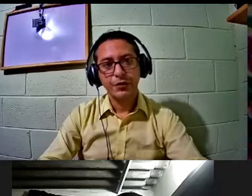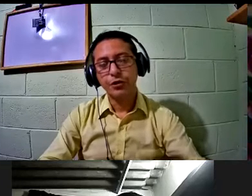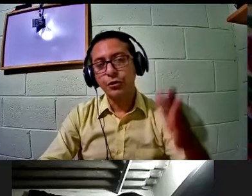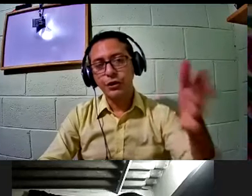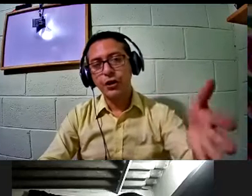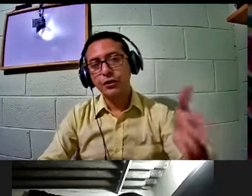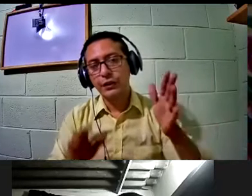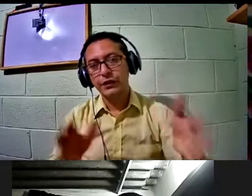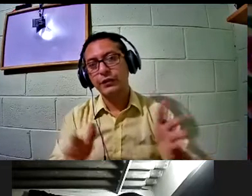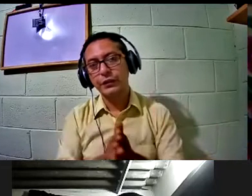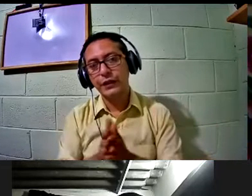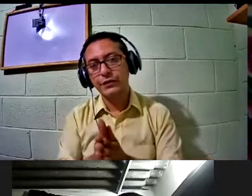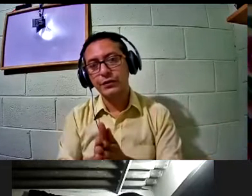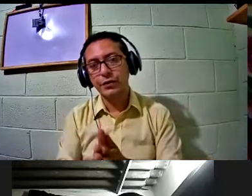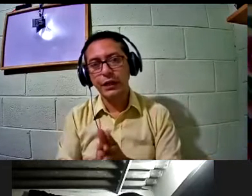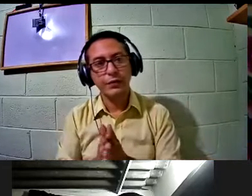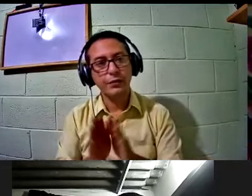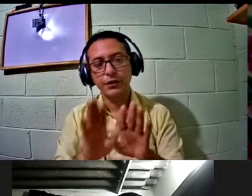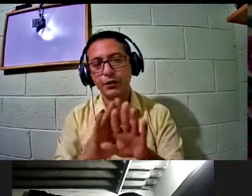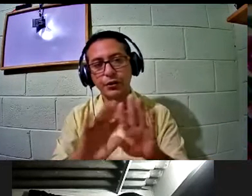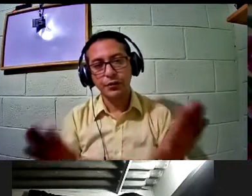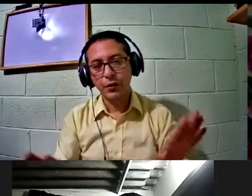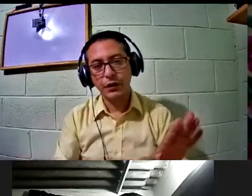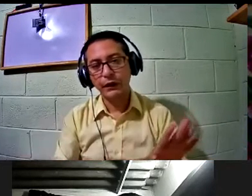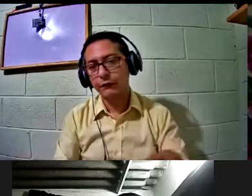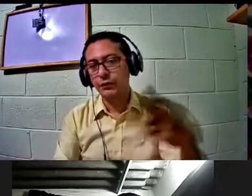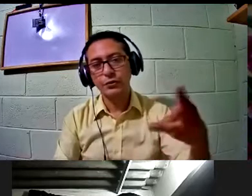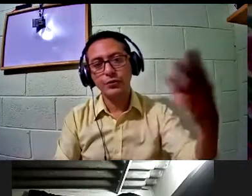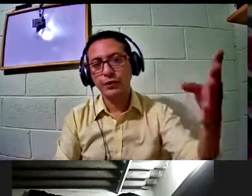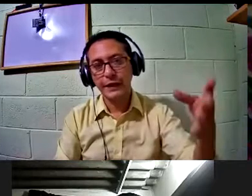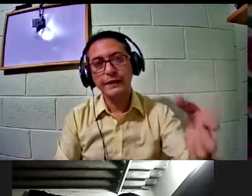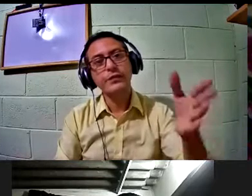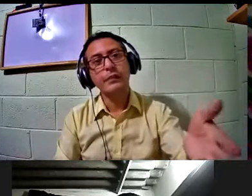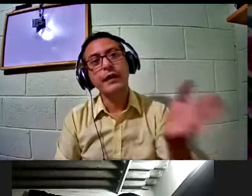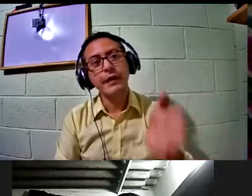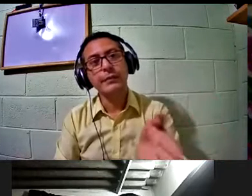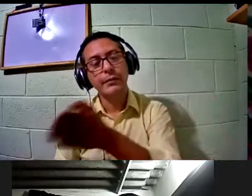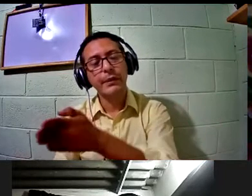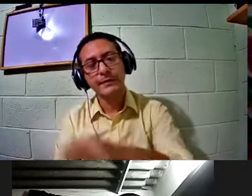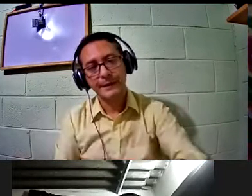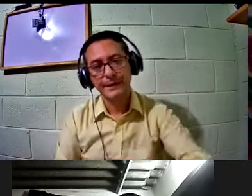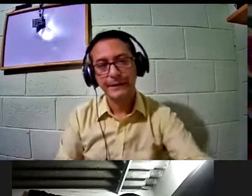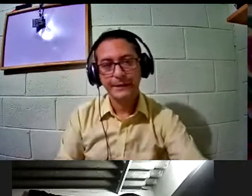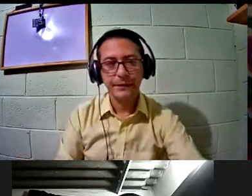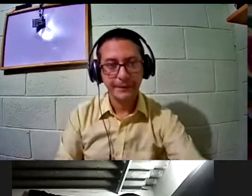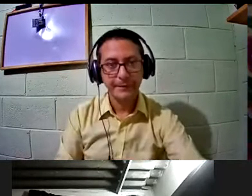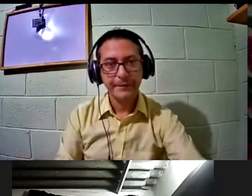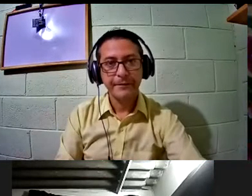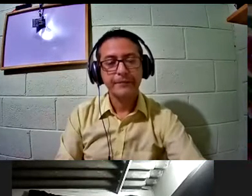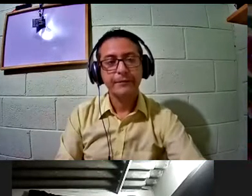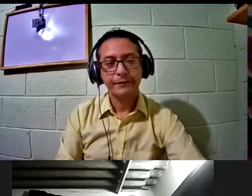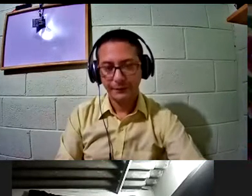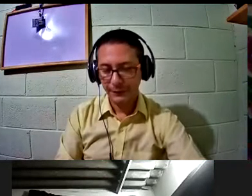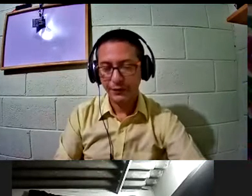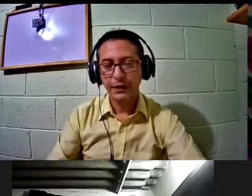When you go to the doctor and the doctor tells you, okay, you are not going to work like for 2-3 days, you have a leave of absence, okay? Thank